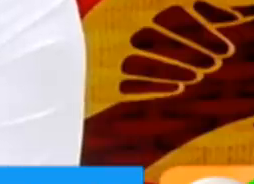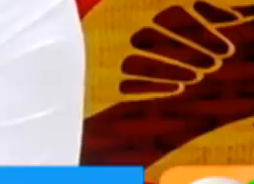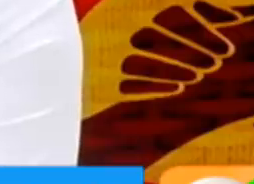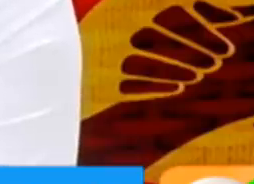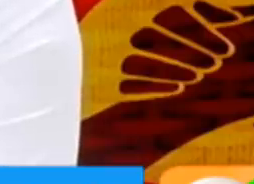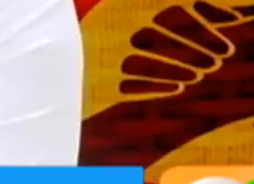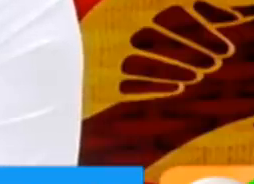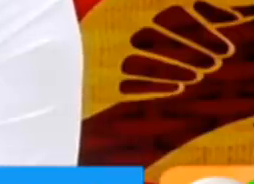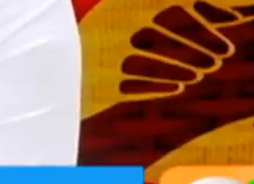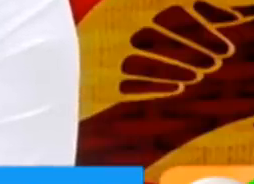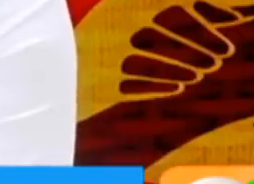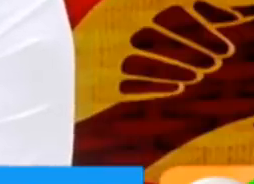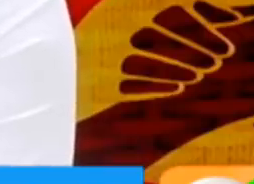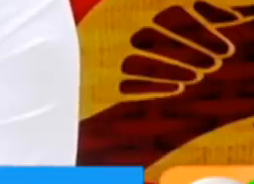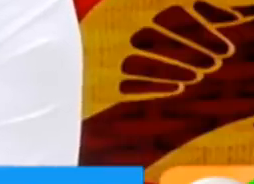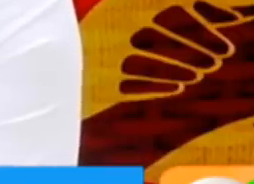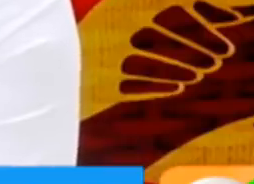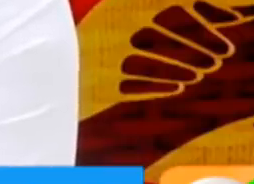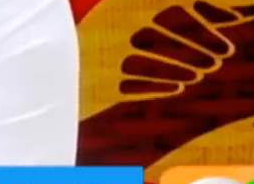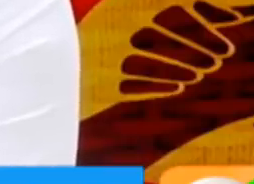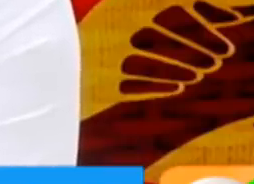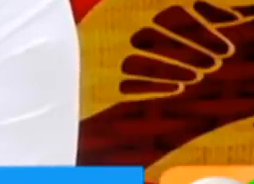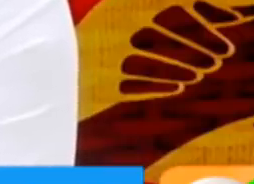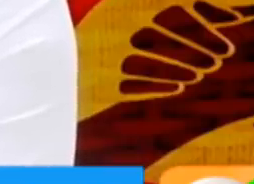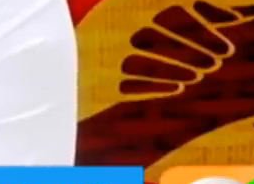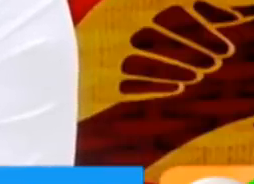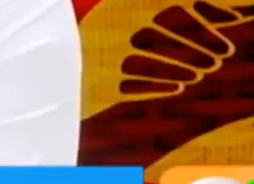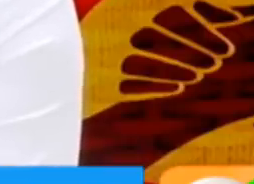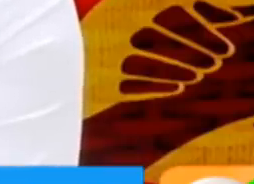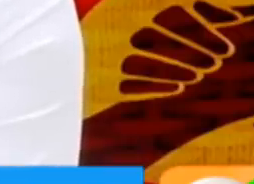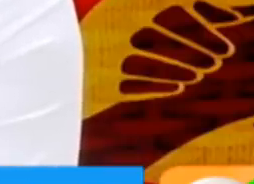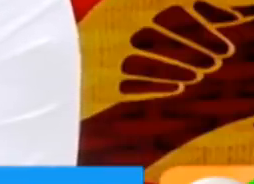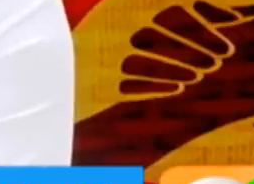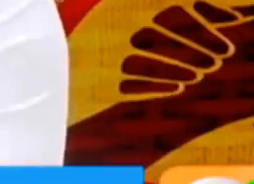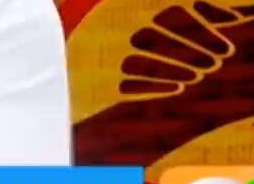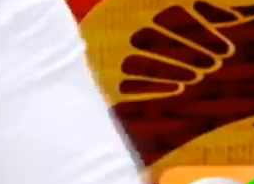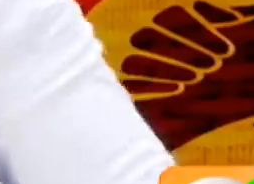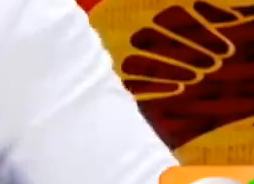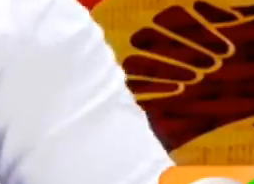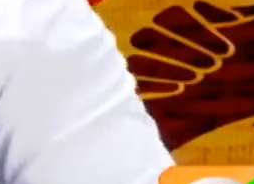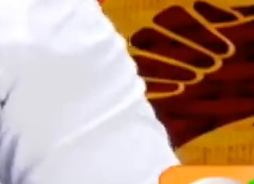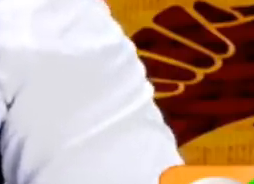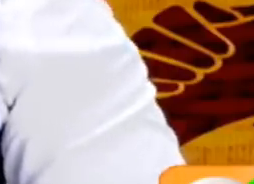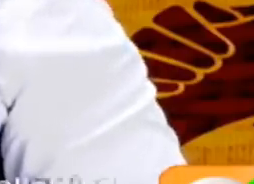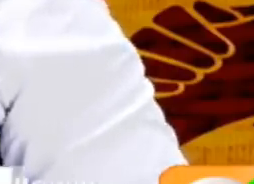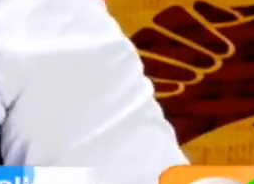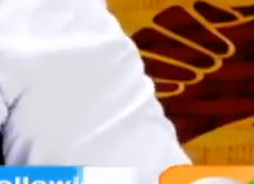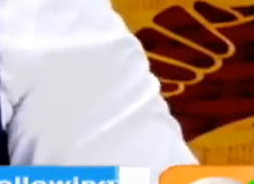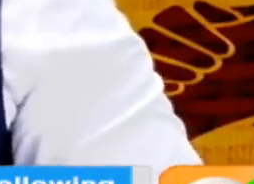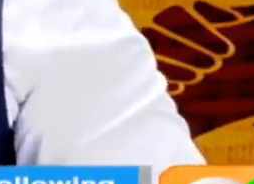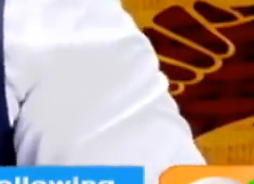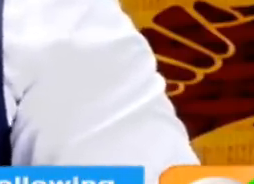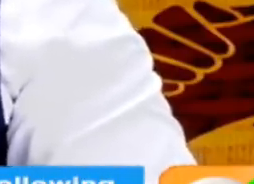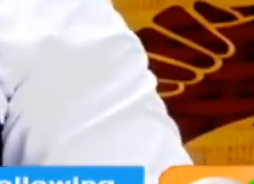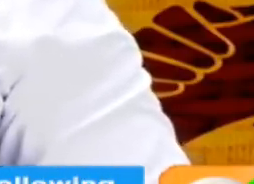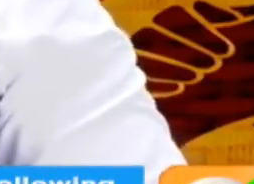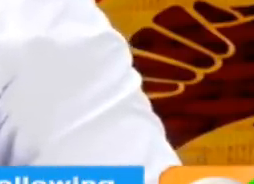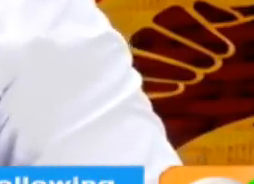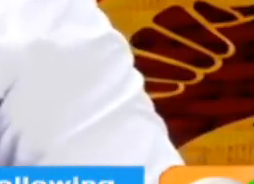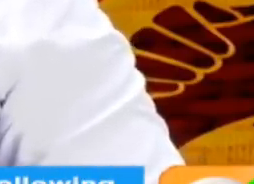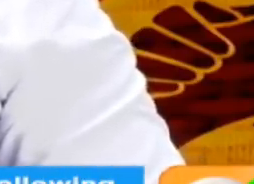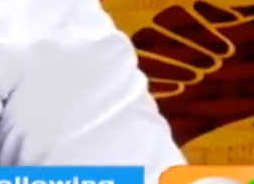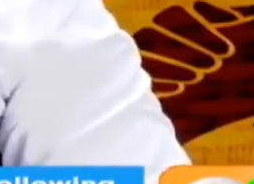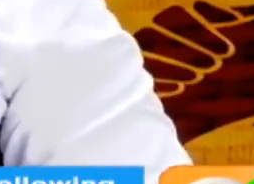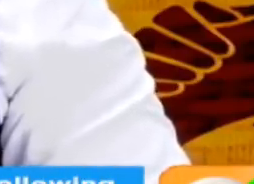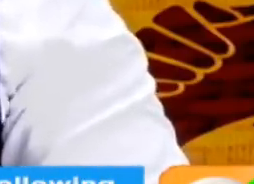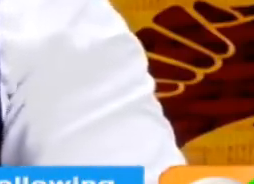Kenyan politics. True because our politics are not about principles. It's not about agenda. It's not about ideology. It's